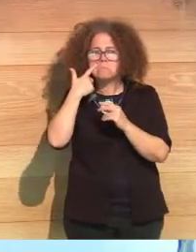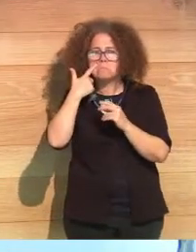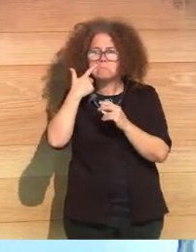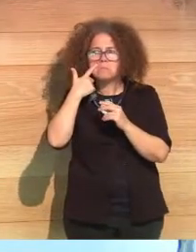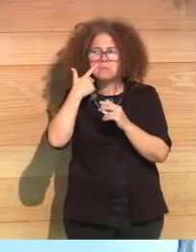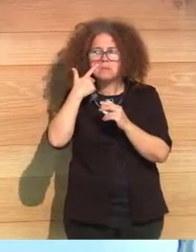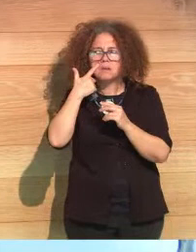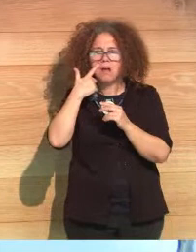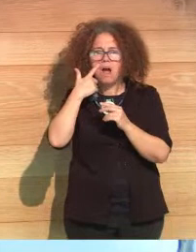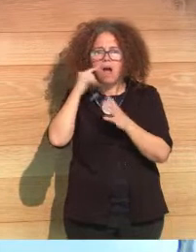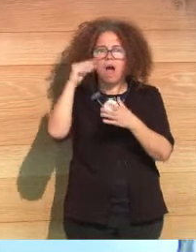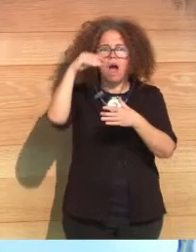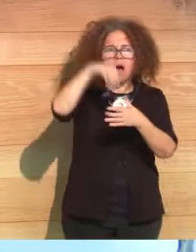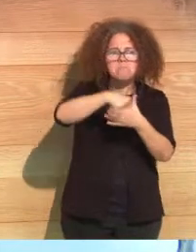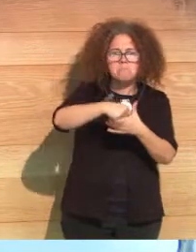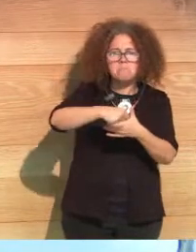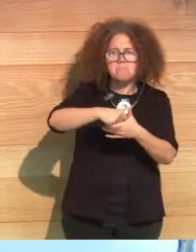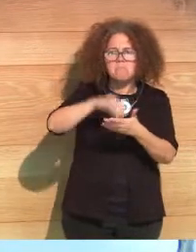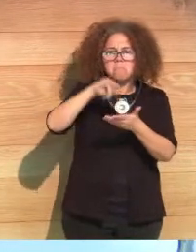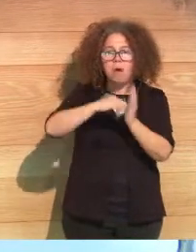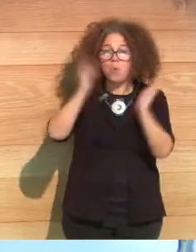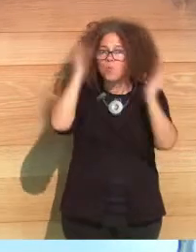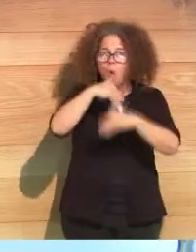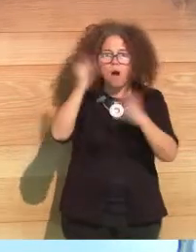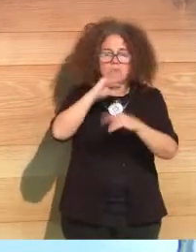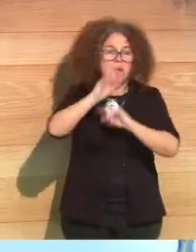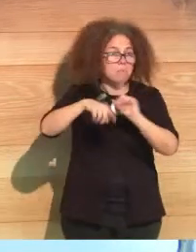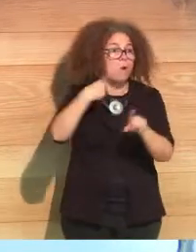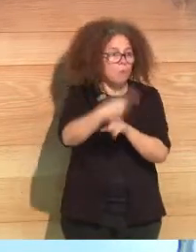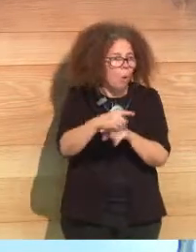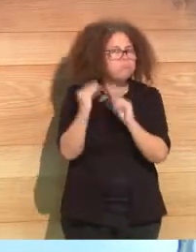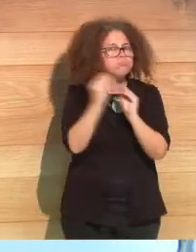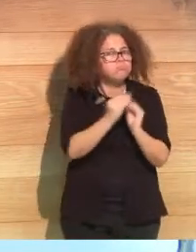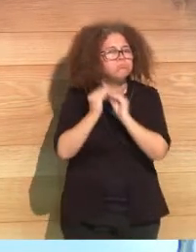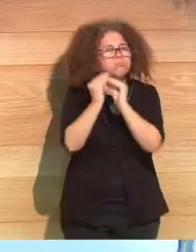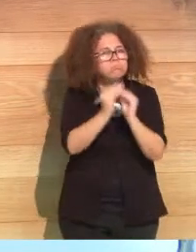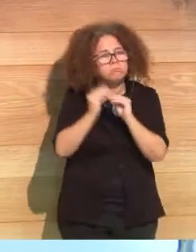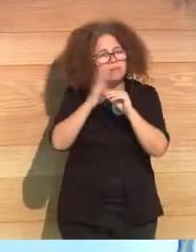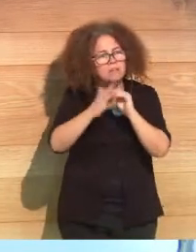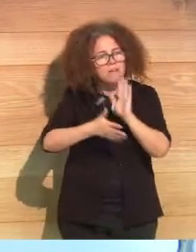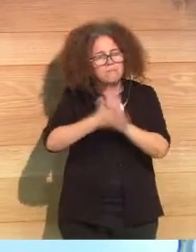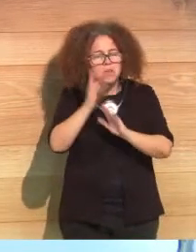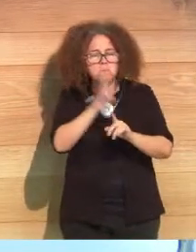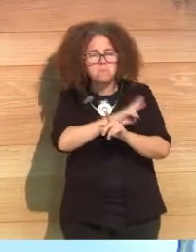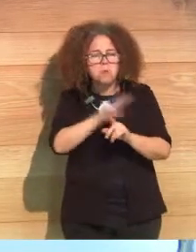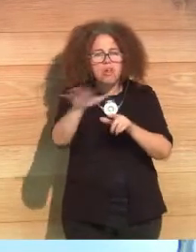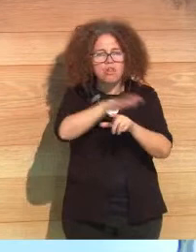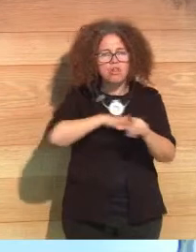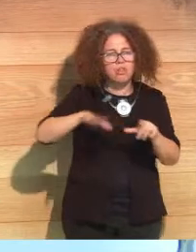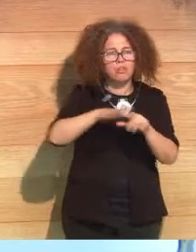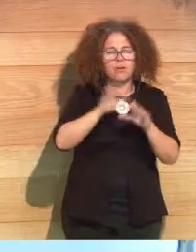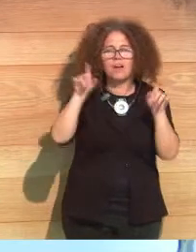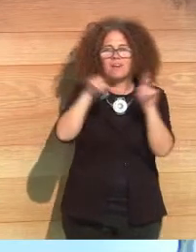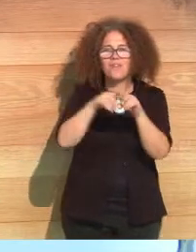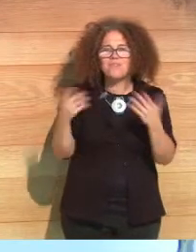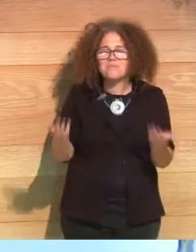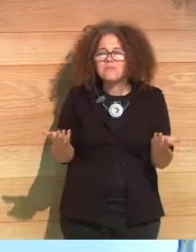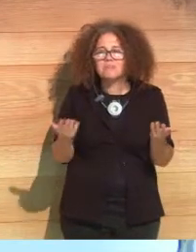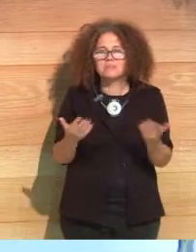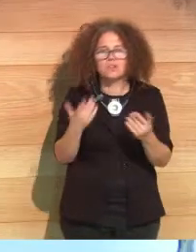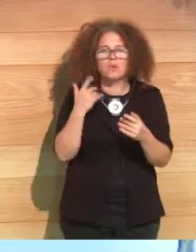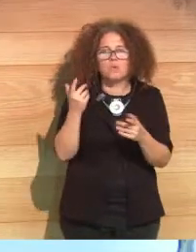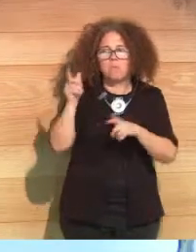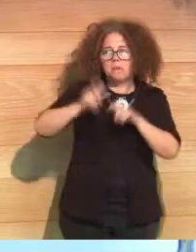it took time, and Joanie went there on a regular basis, really as an activist, as a citizen, feeling concerned about the